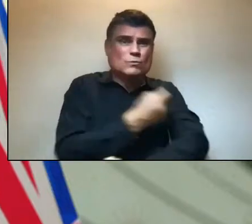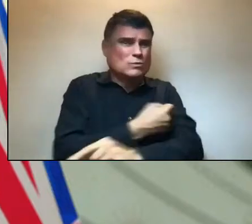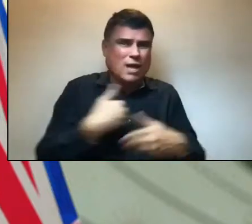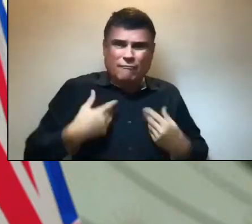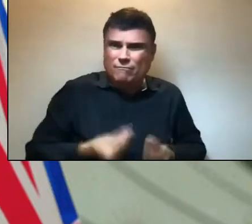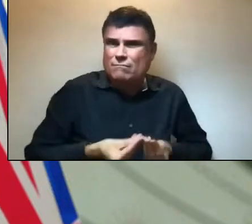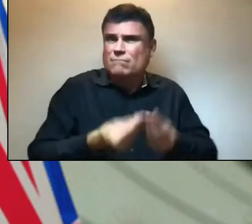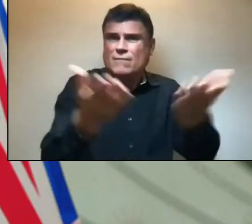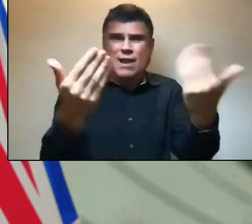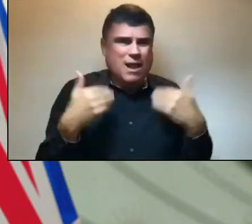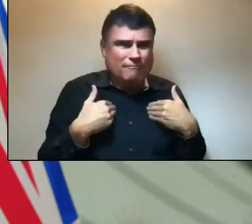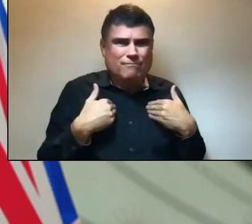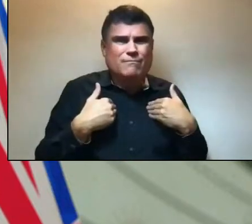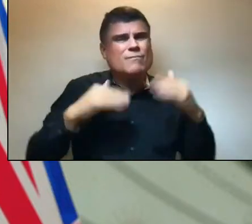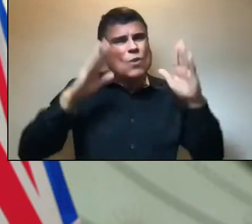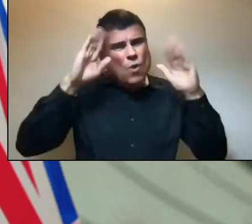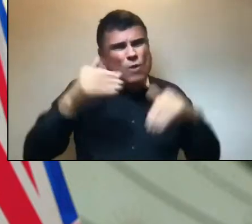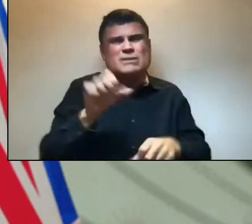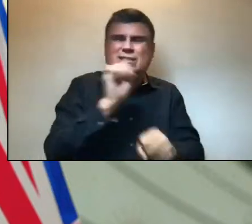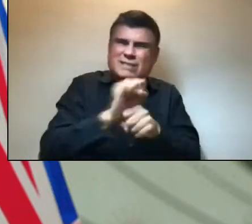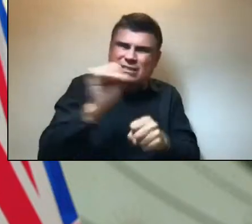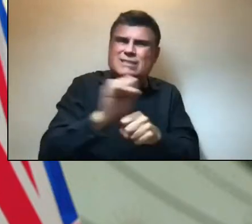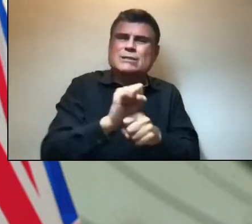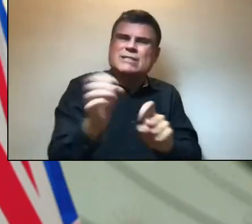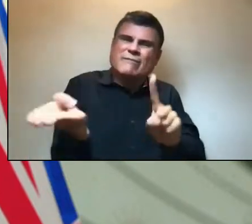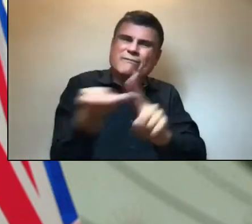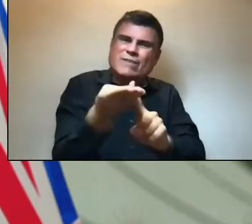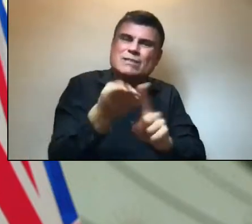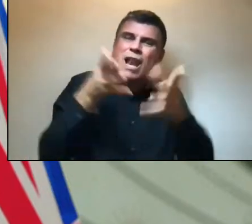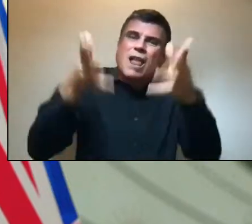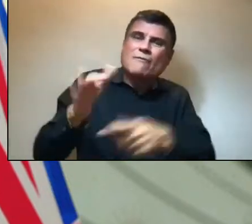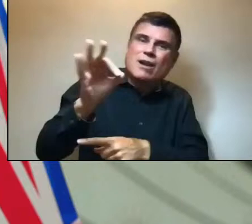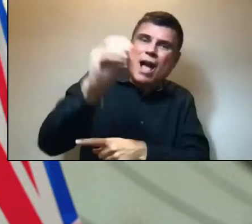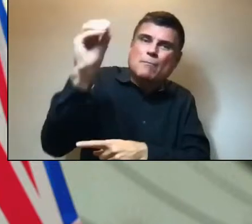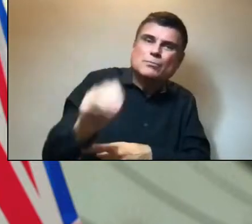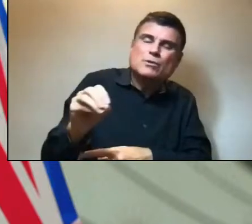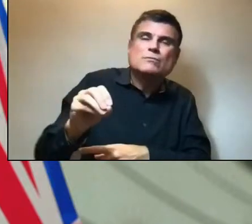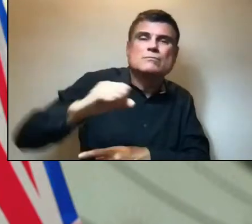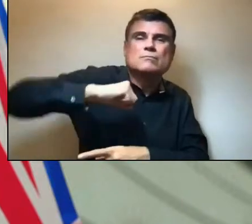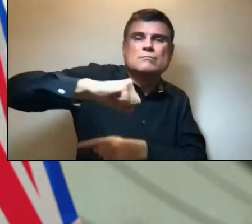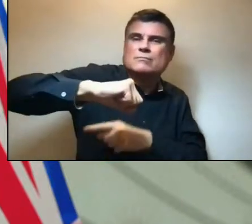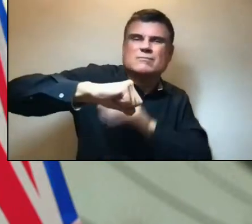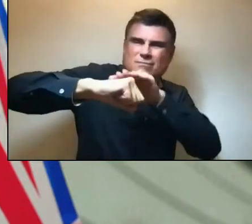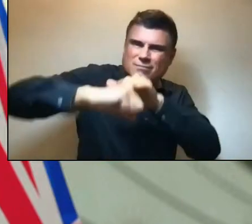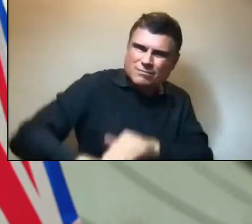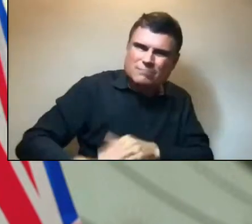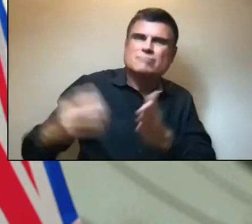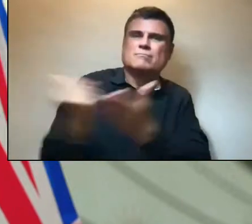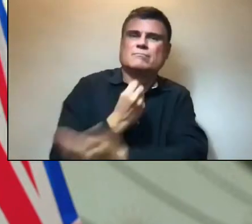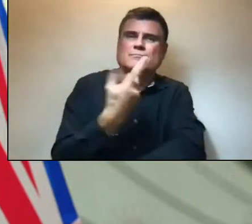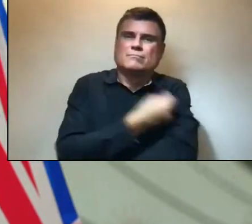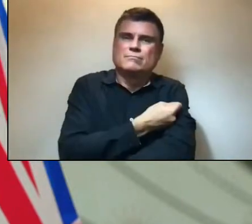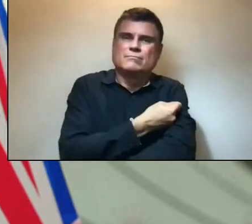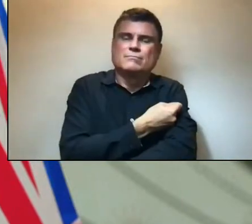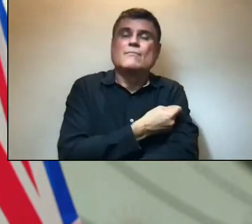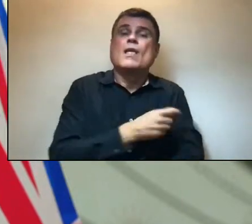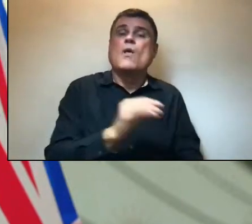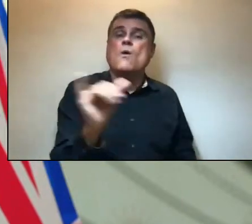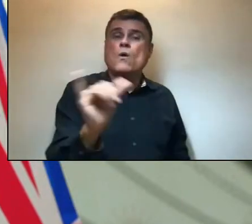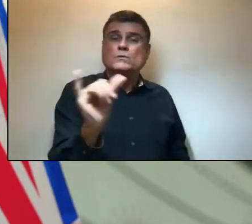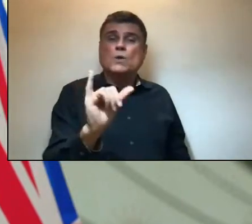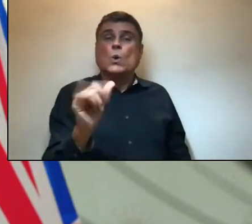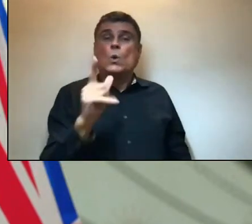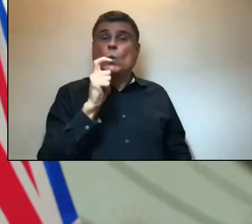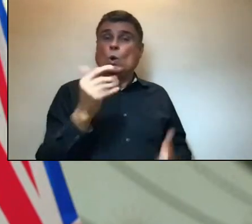people to be vaccinated, and working hard in new groups of people, like children 5 to 11, to get them vaccinated as well. But the numbers